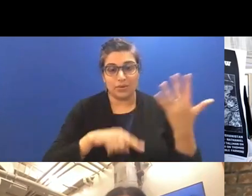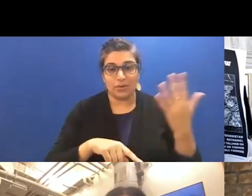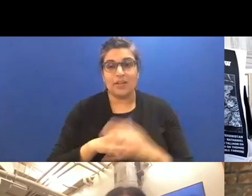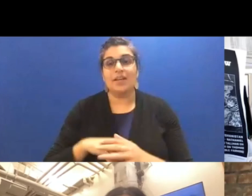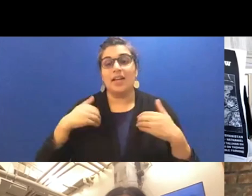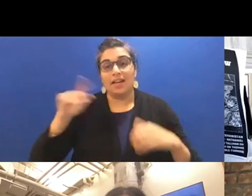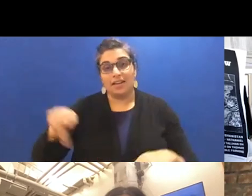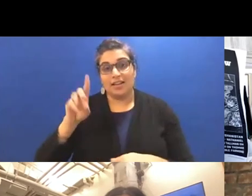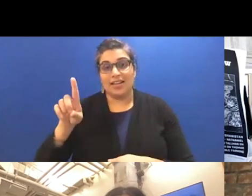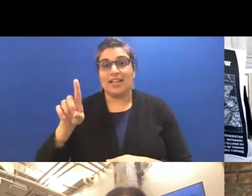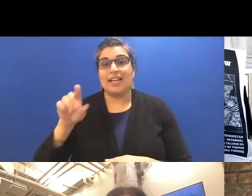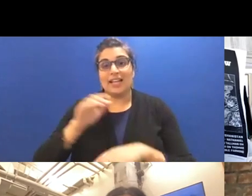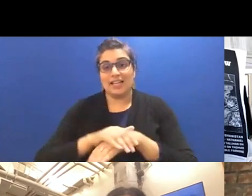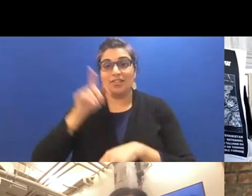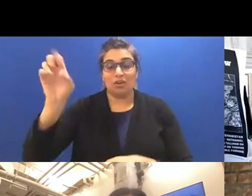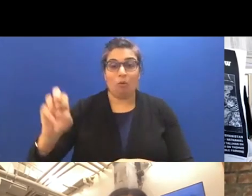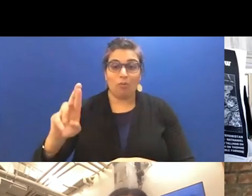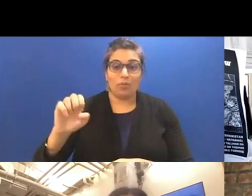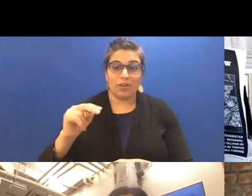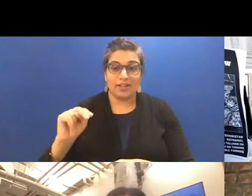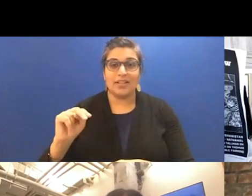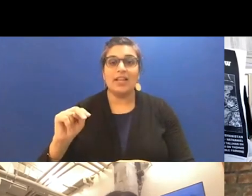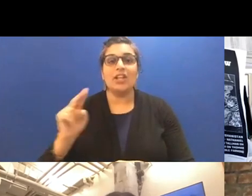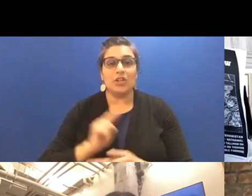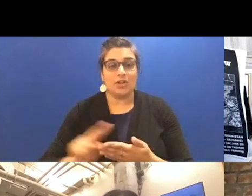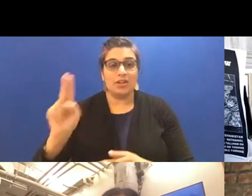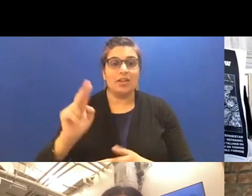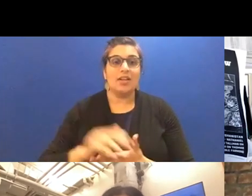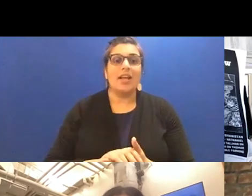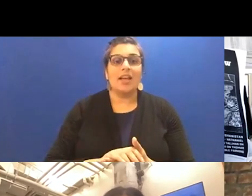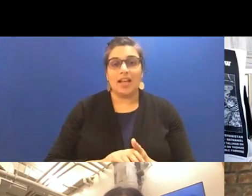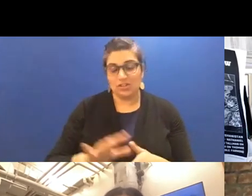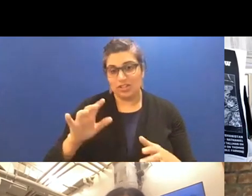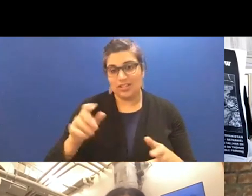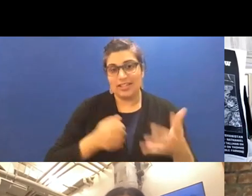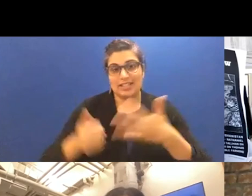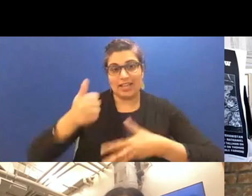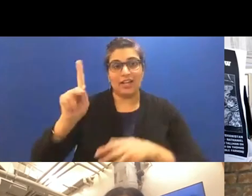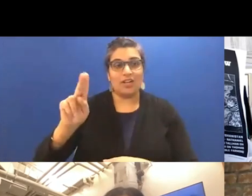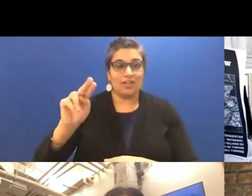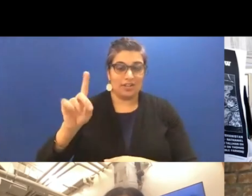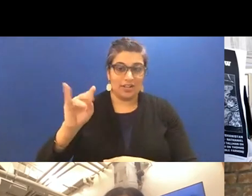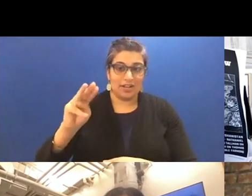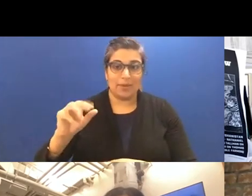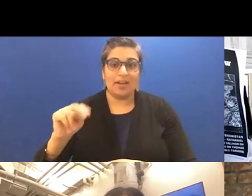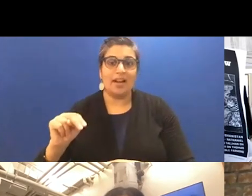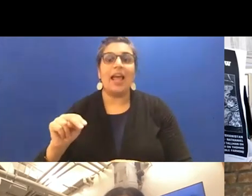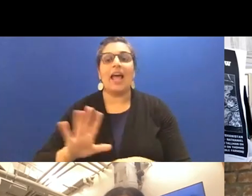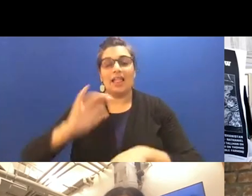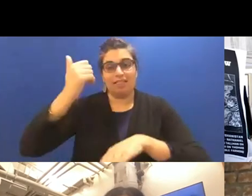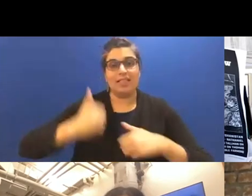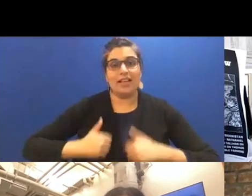at Fordham University, and she serves as executive director at Kundiman and lives on the traditional lands of the Lenape people.